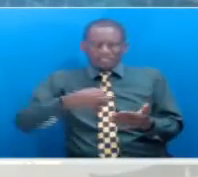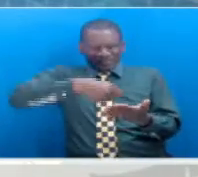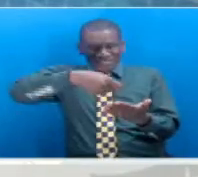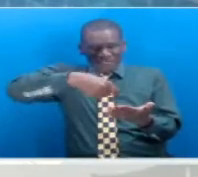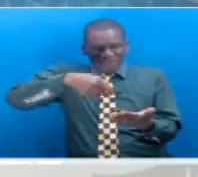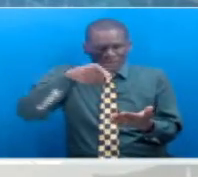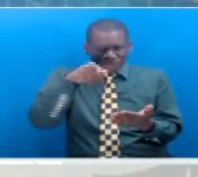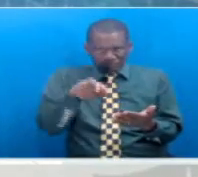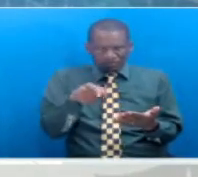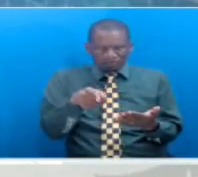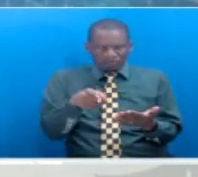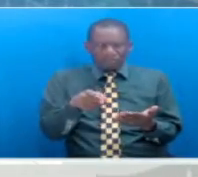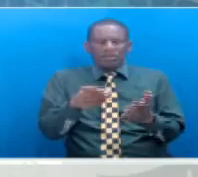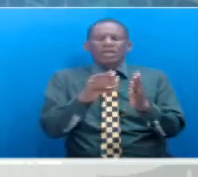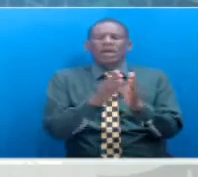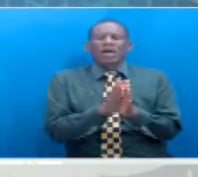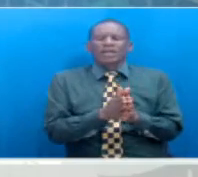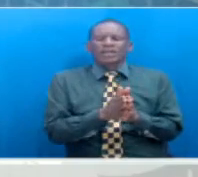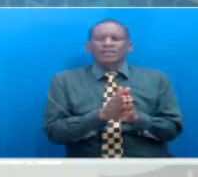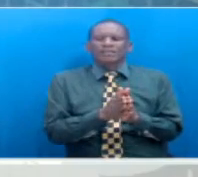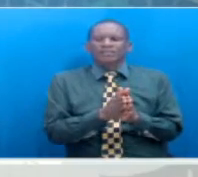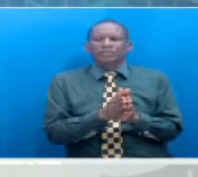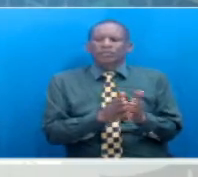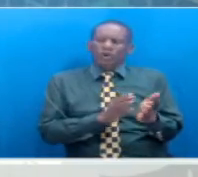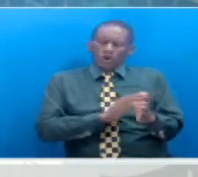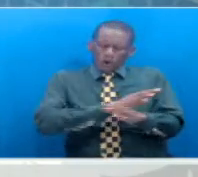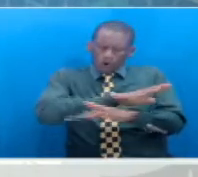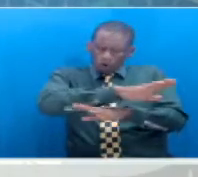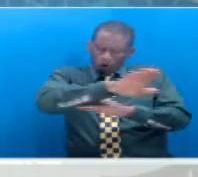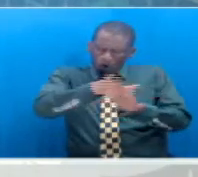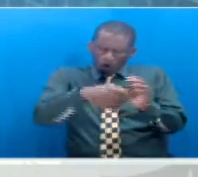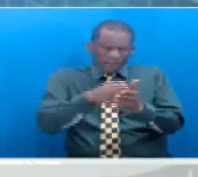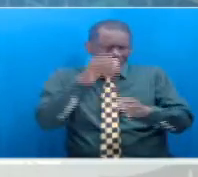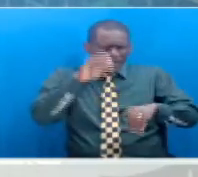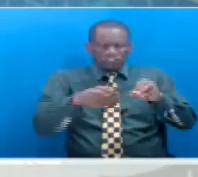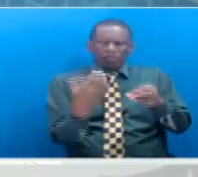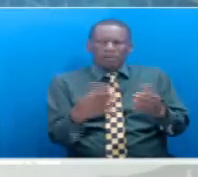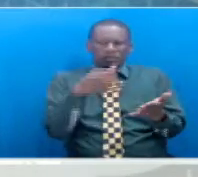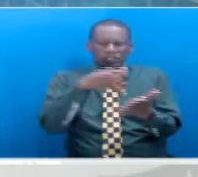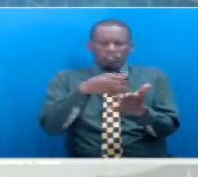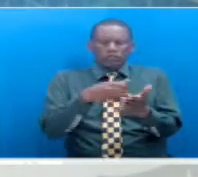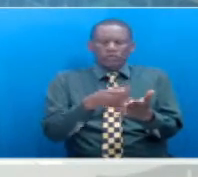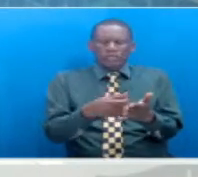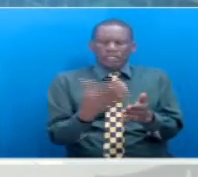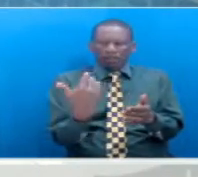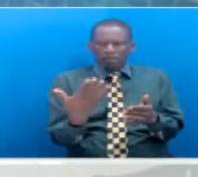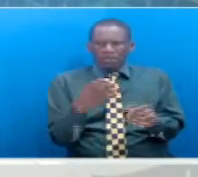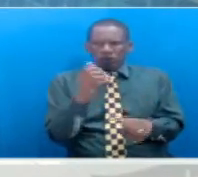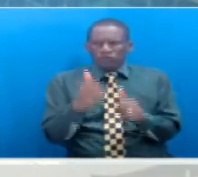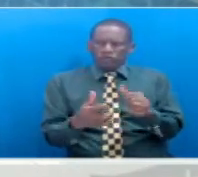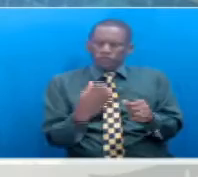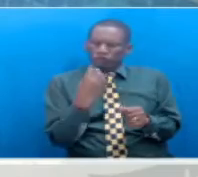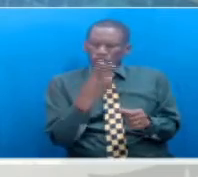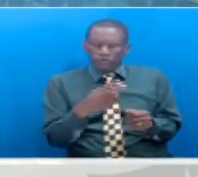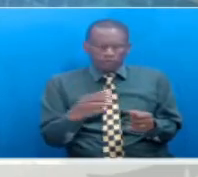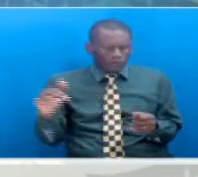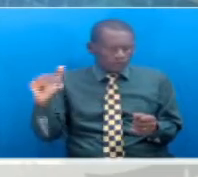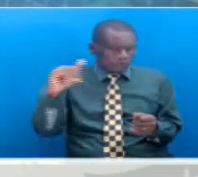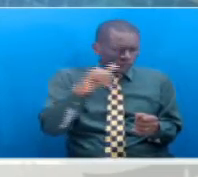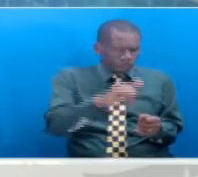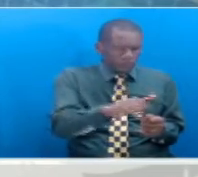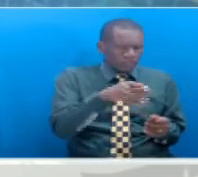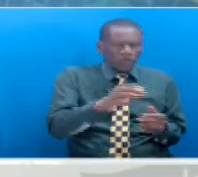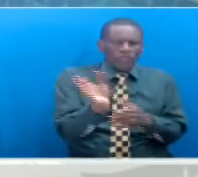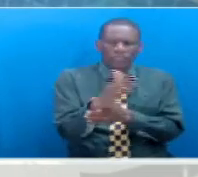signed. And all the ballot papers, including the ones that you saw we were receiving